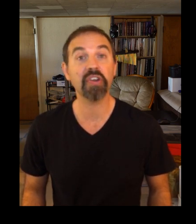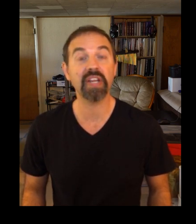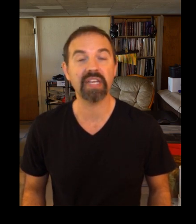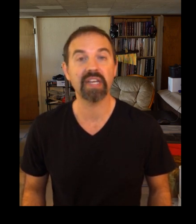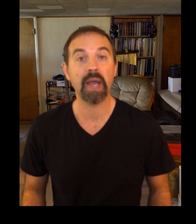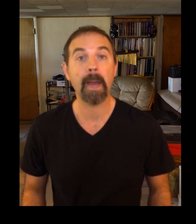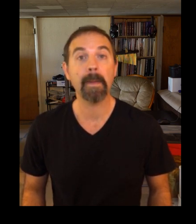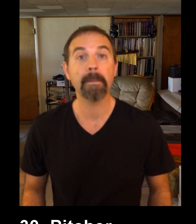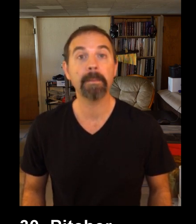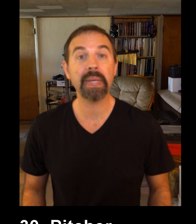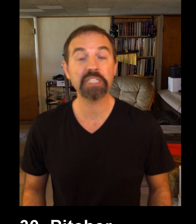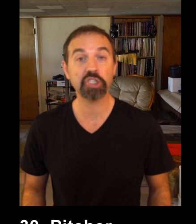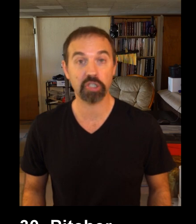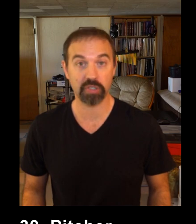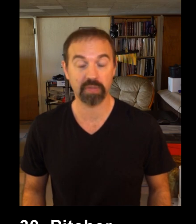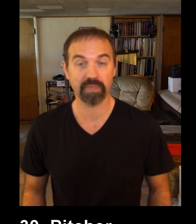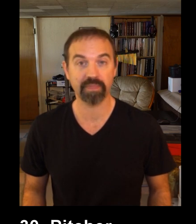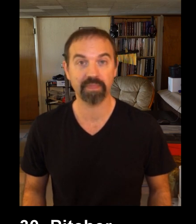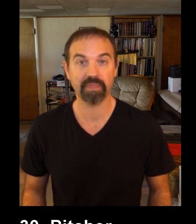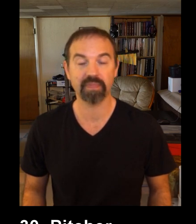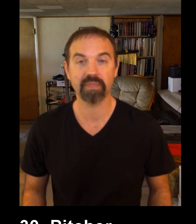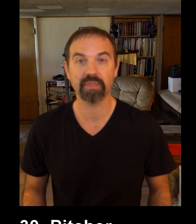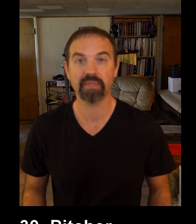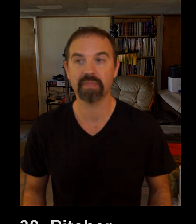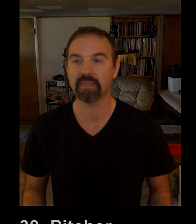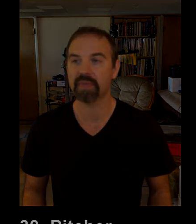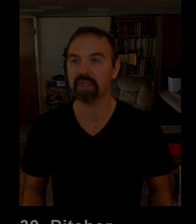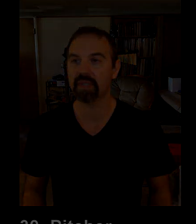Number 30, pitcher.